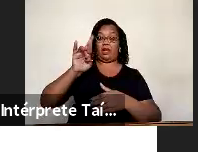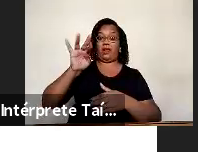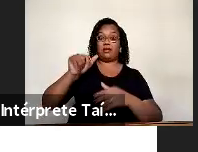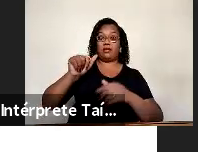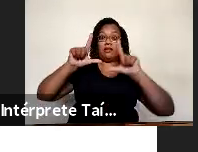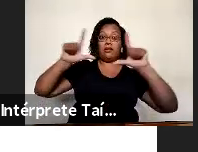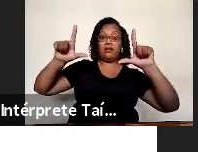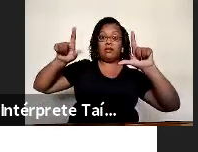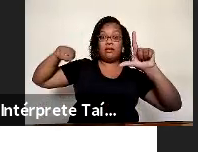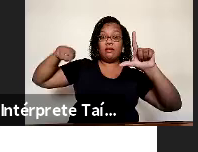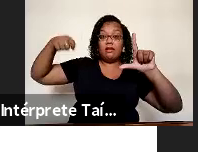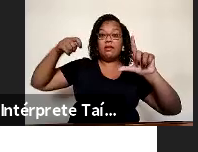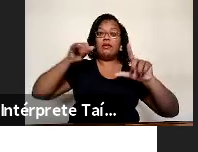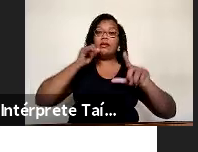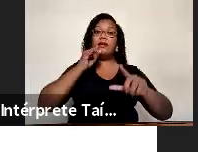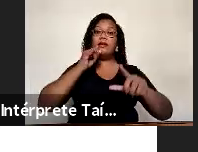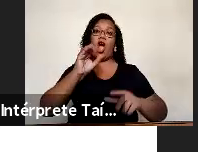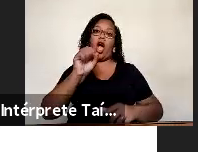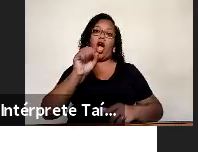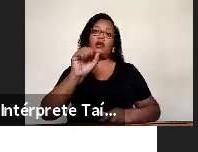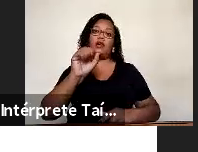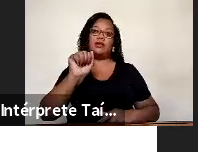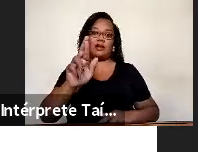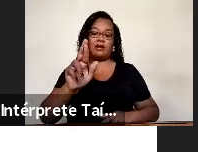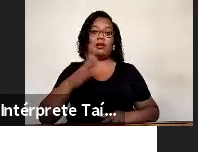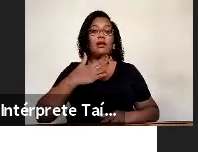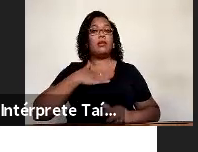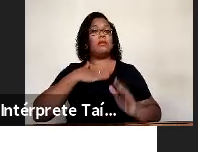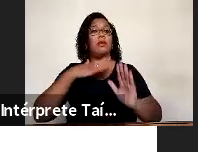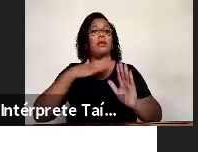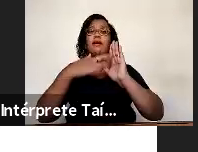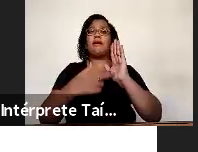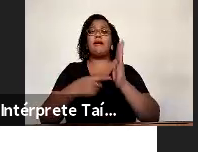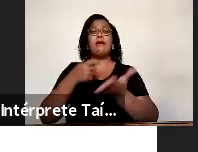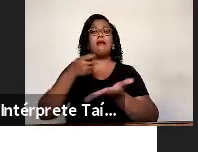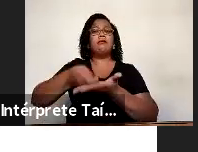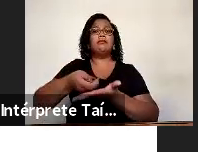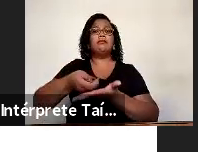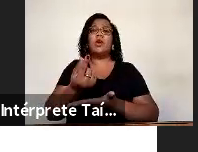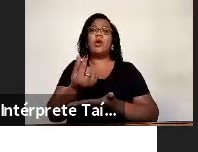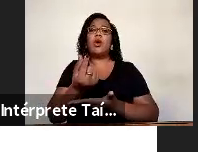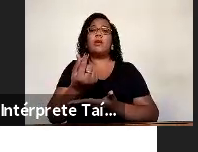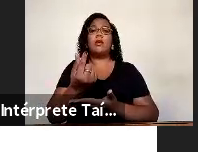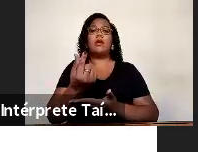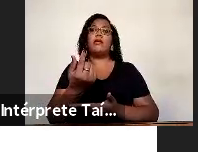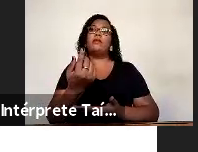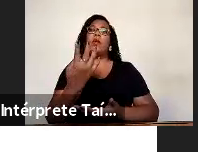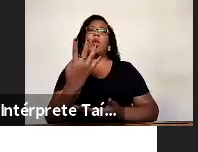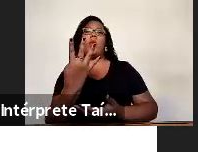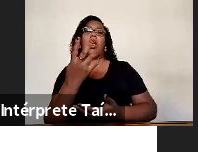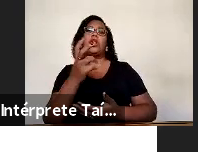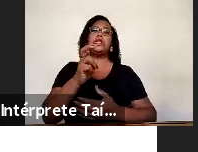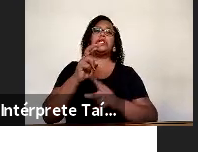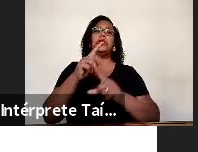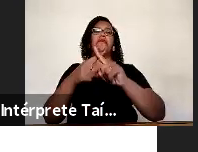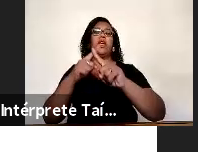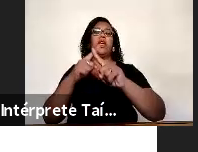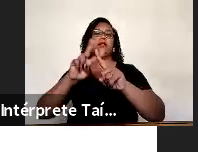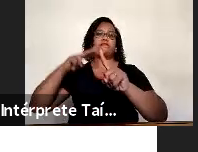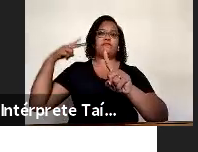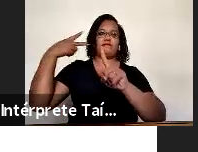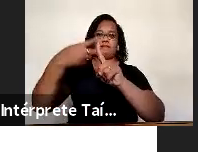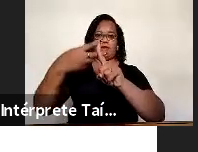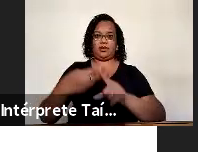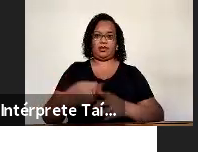Rede Globo, my rule of thumb is to charge 4 to 5 times what I would normally charge. And I normally charge